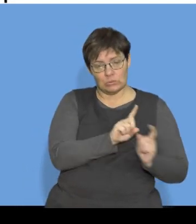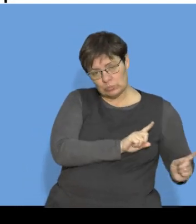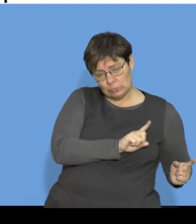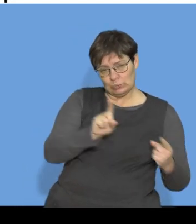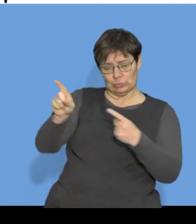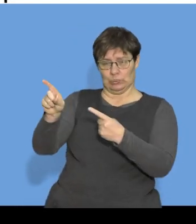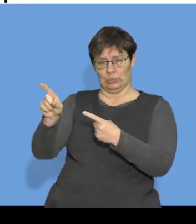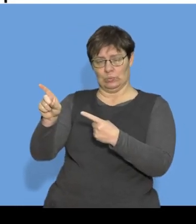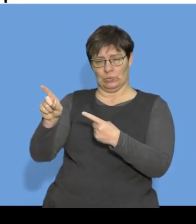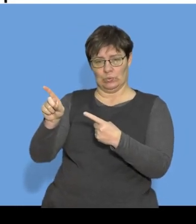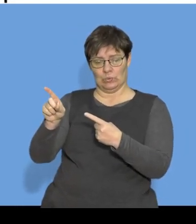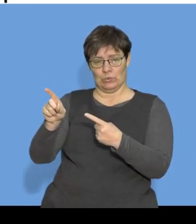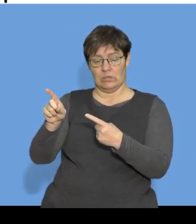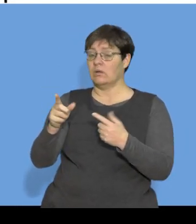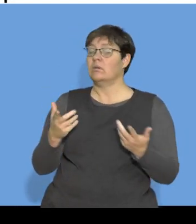to the